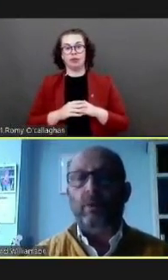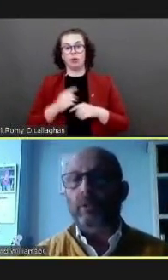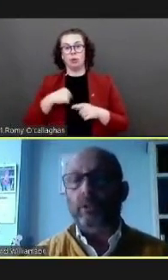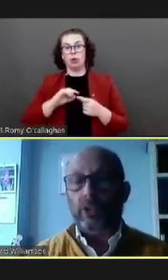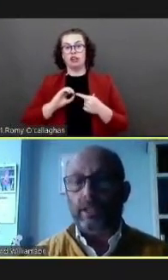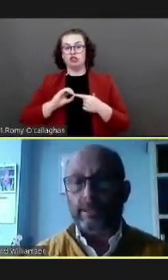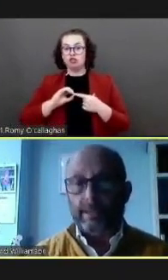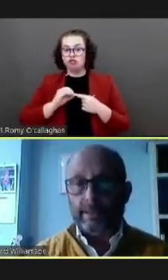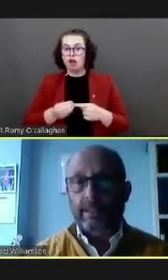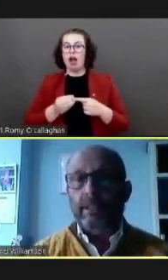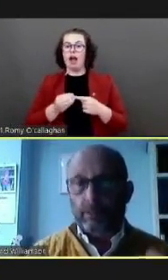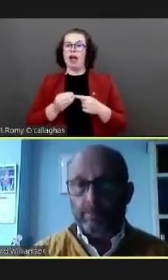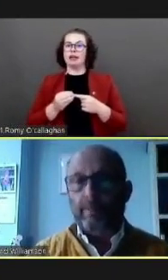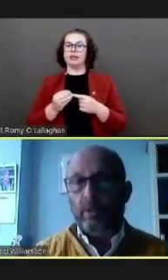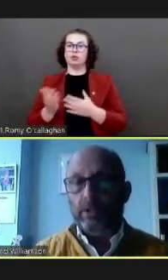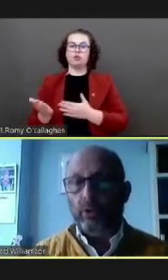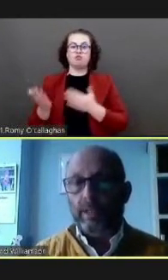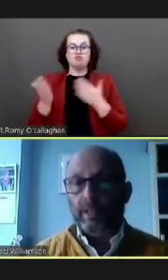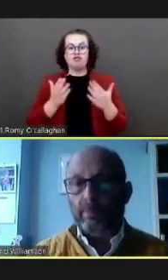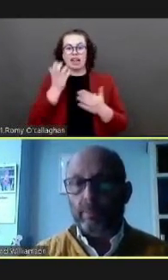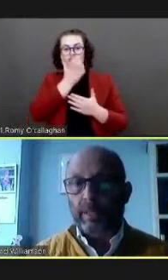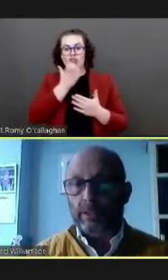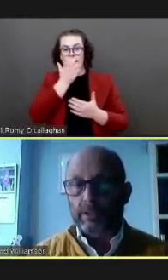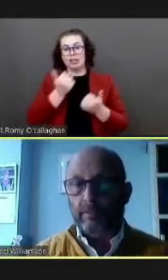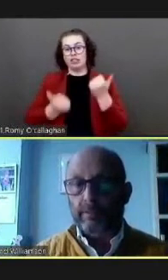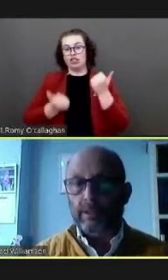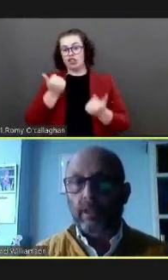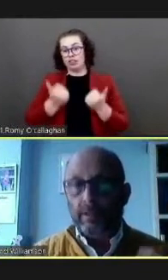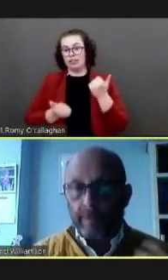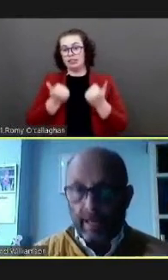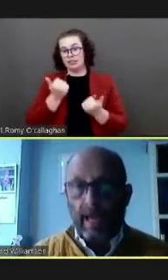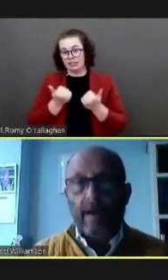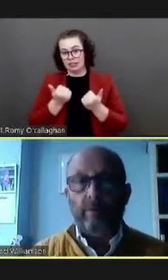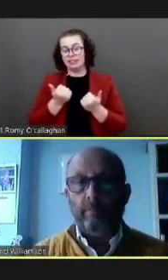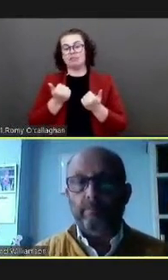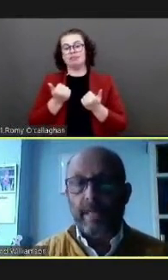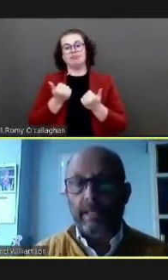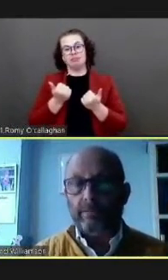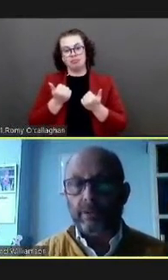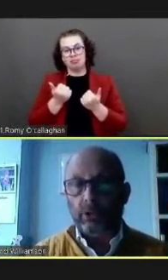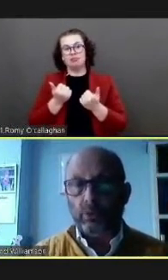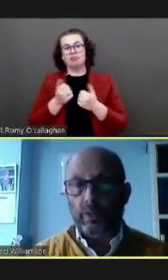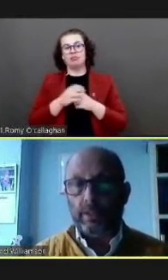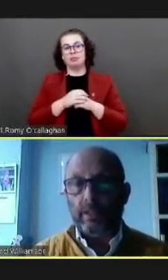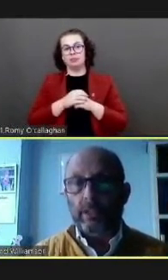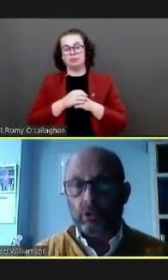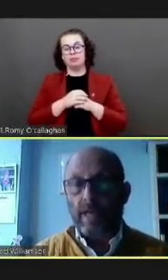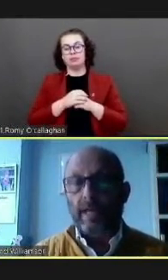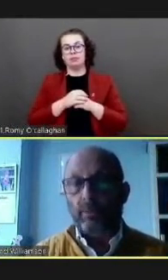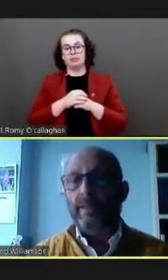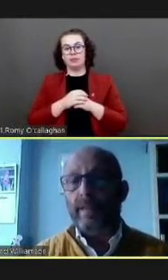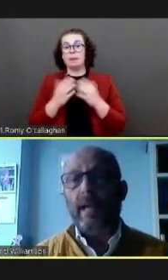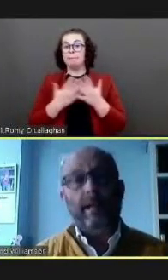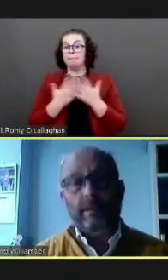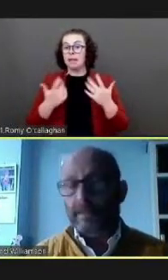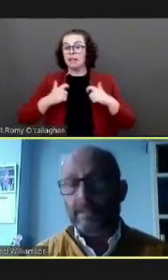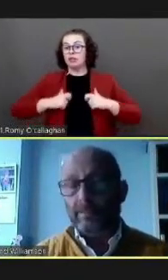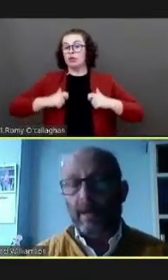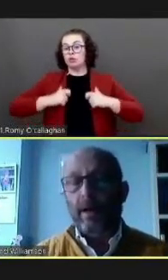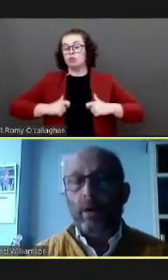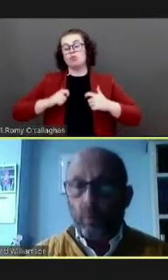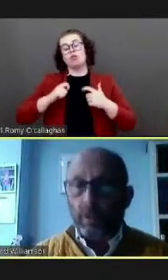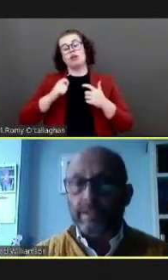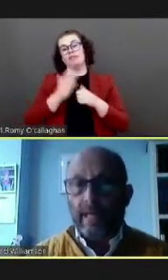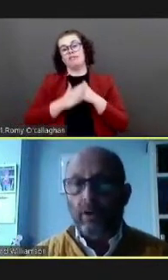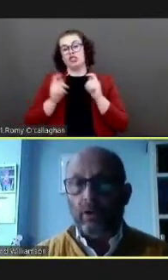focus about criminal justice to people who are joining the probation service. They have many of the social work training with there. This